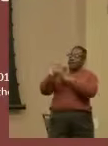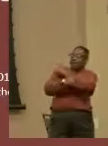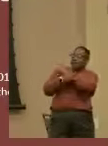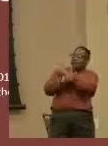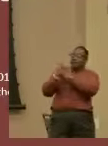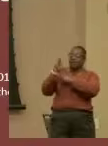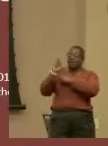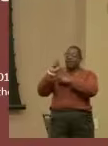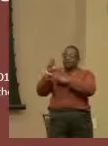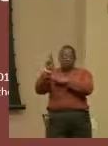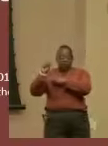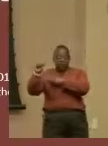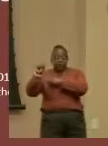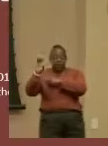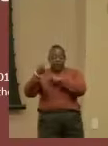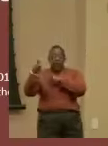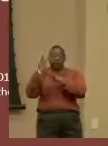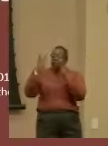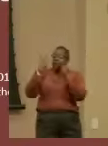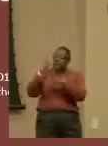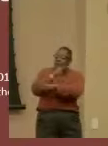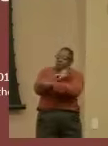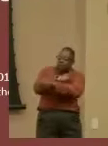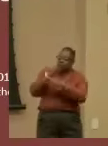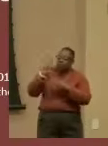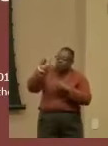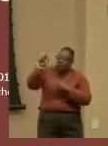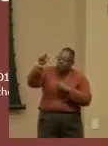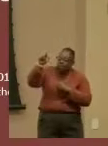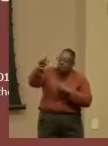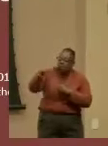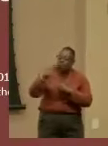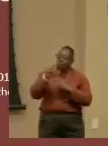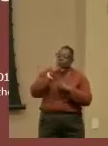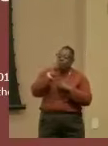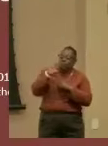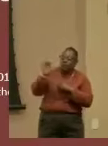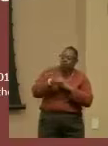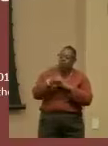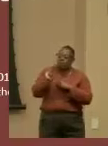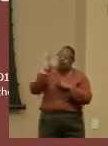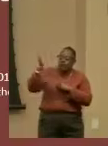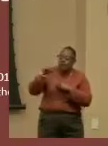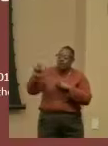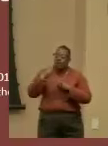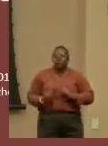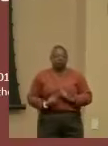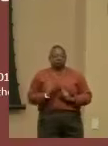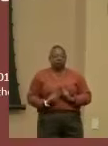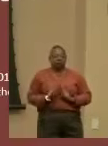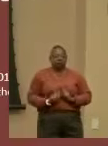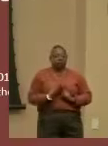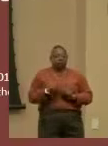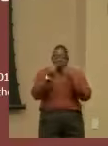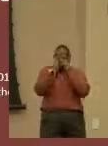and Keck. I have seen many patients with lupus diagnosed a little bit later in life, again, 45, 48, and their lupus is rip-roaring. Again, it